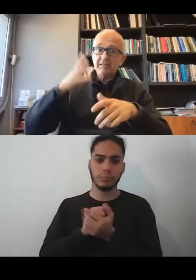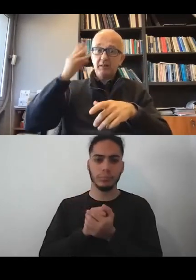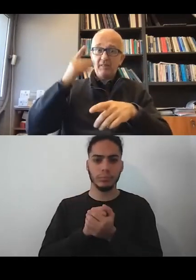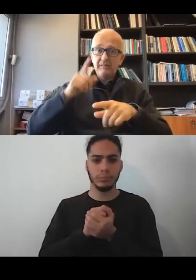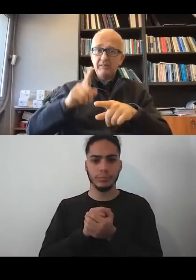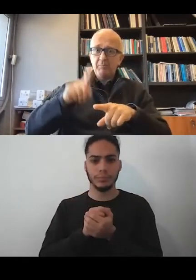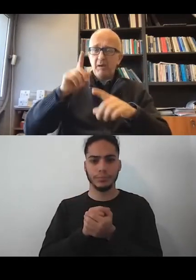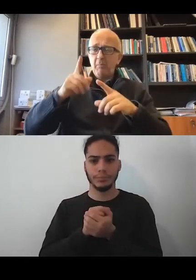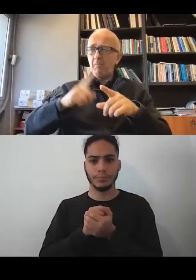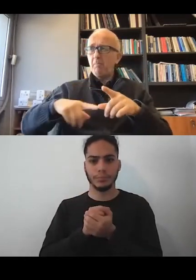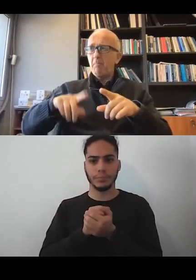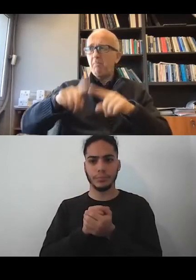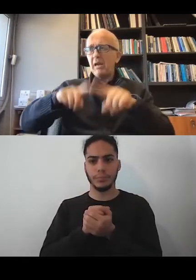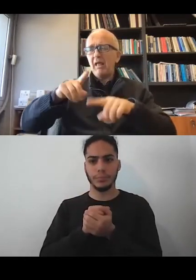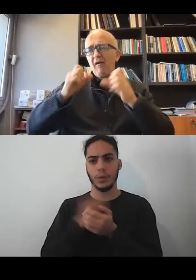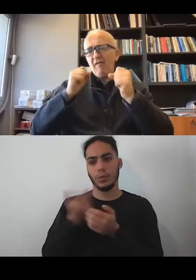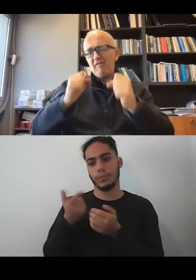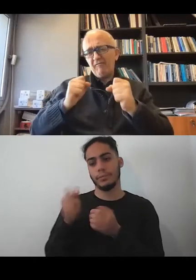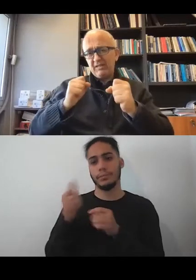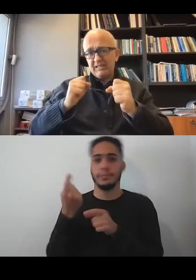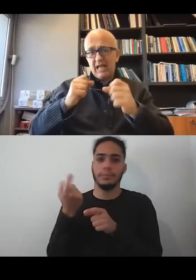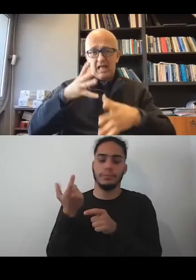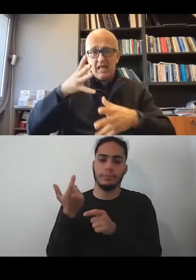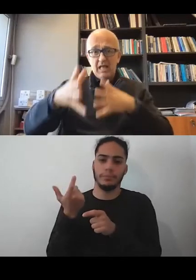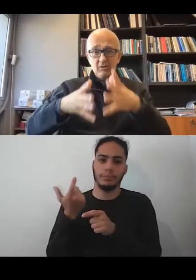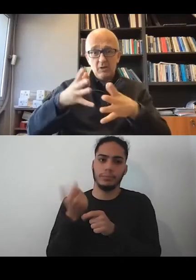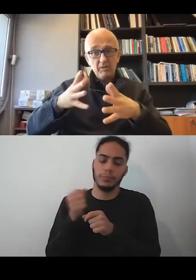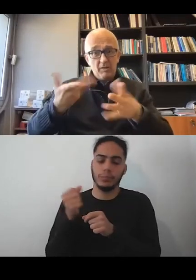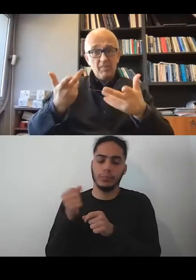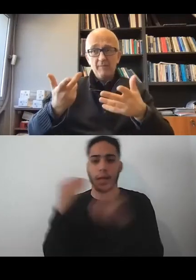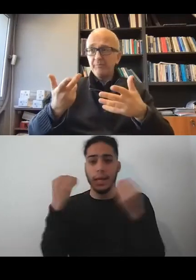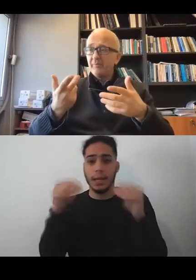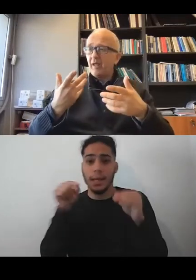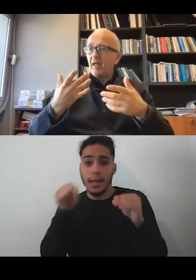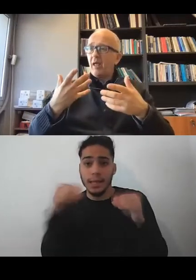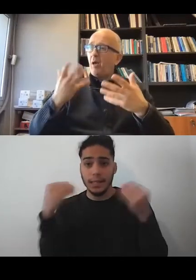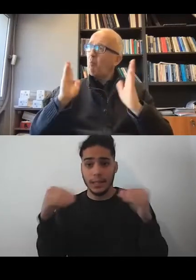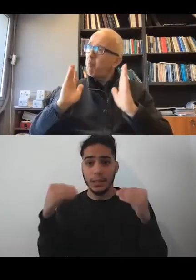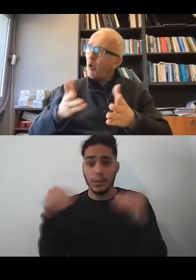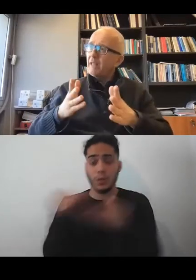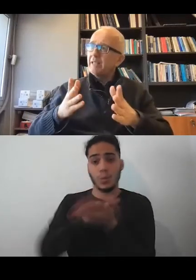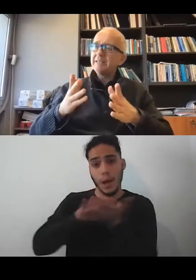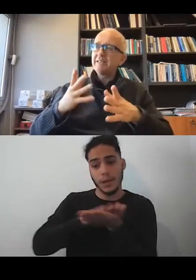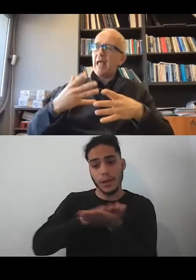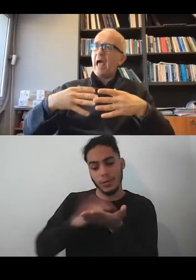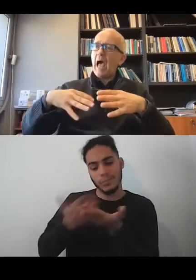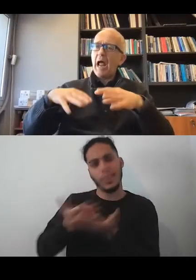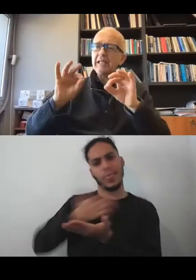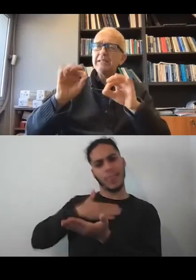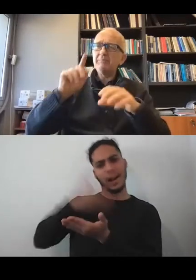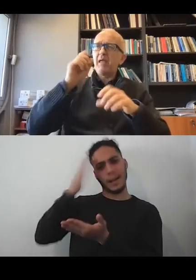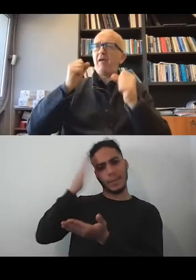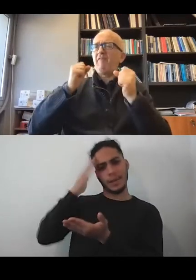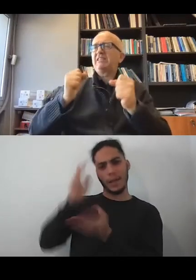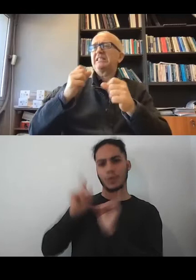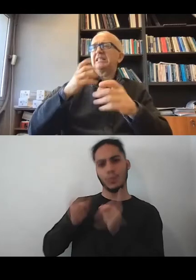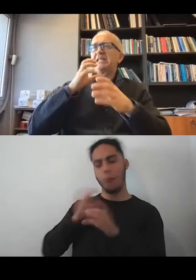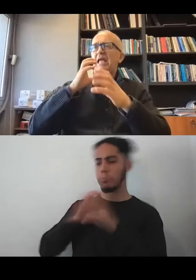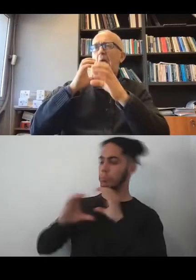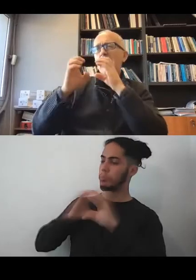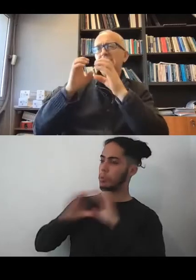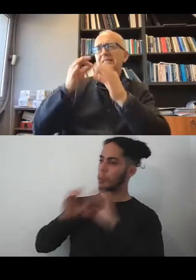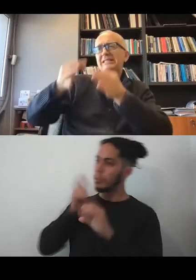that will make you able to well, start a conversation with a deaf person.